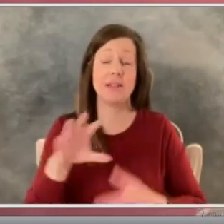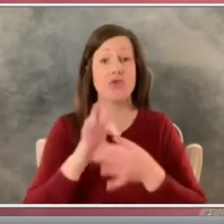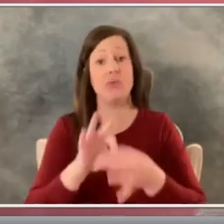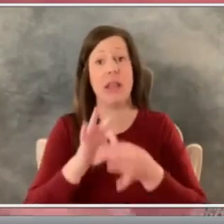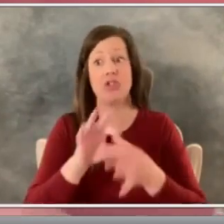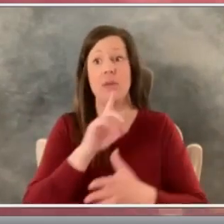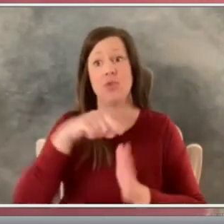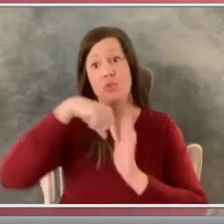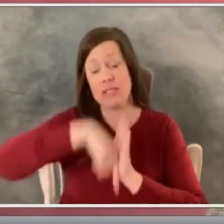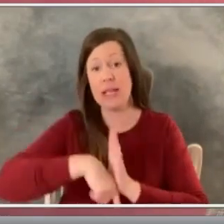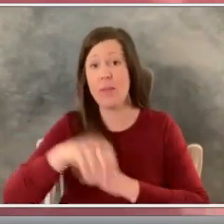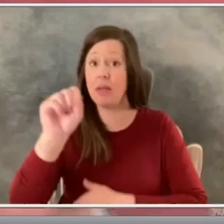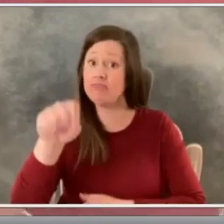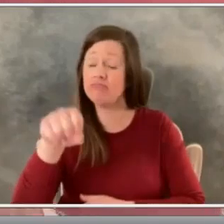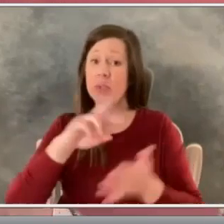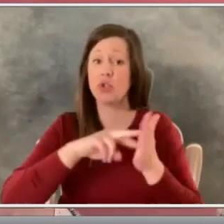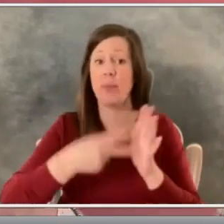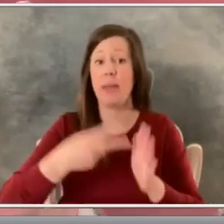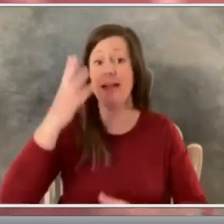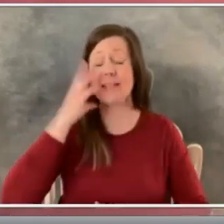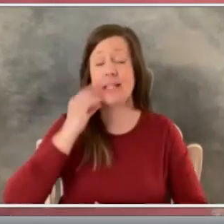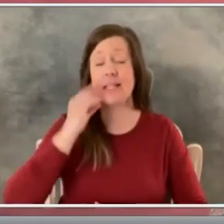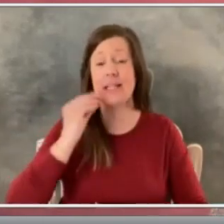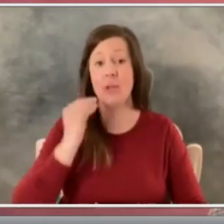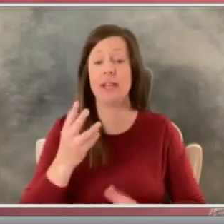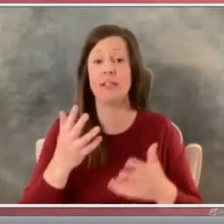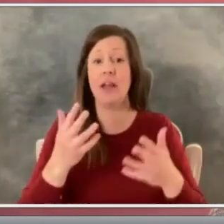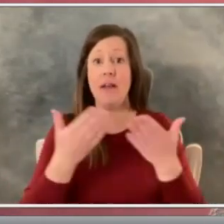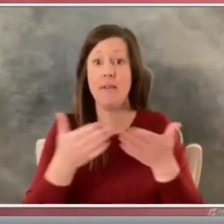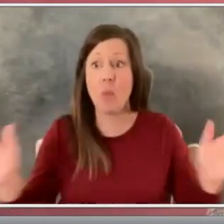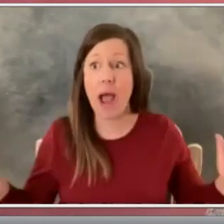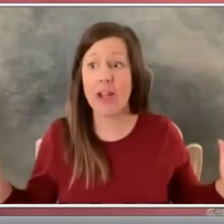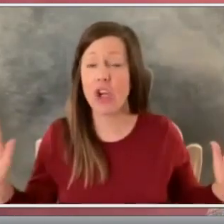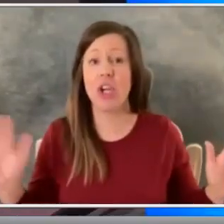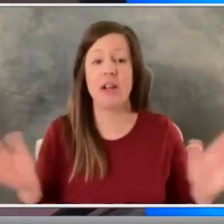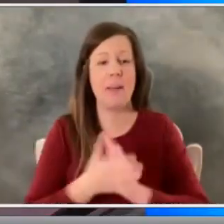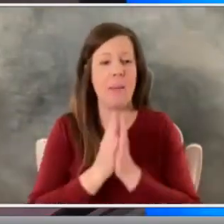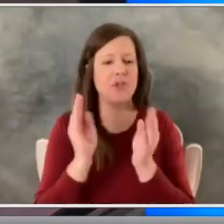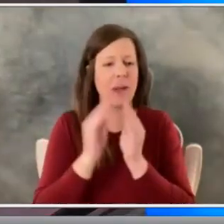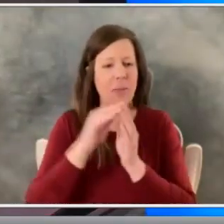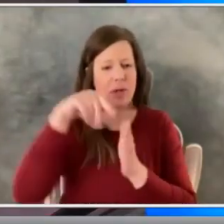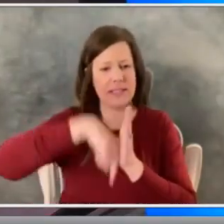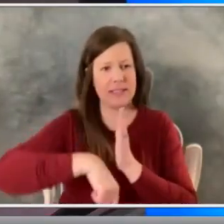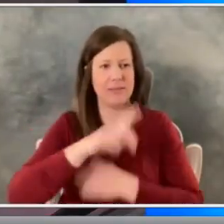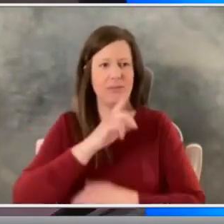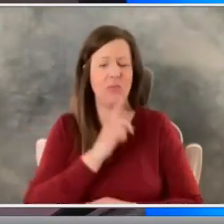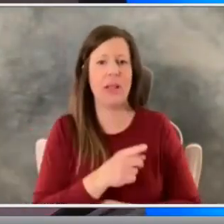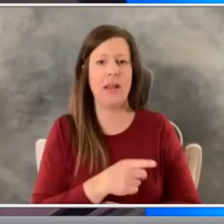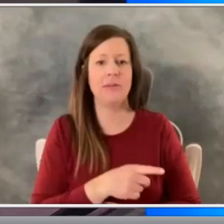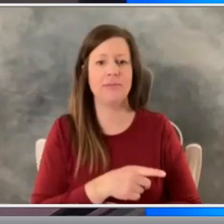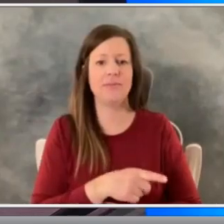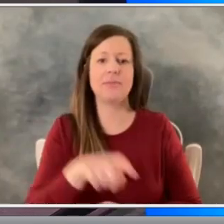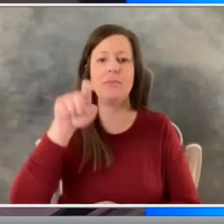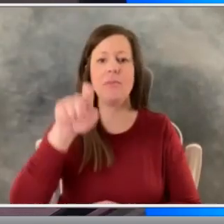so we lose the experience of wider. We only go deeper. Right. So we've got to shut down the